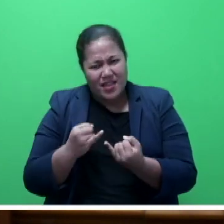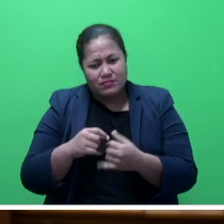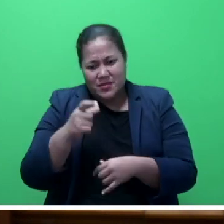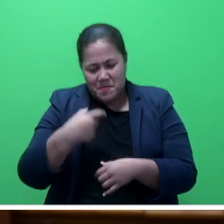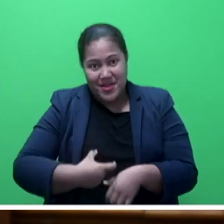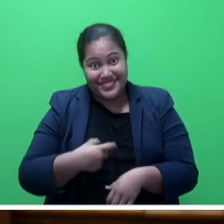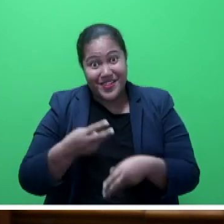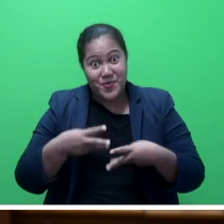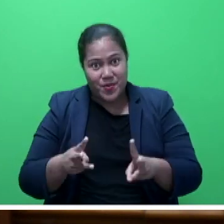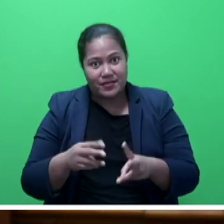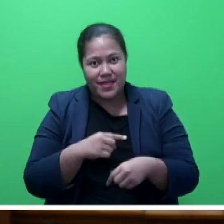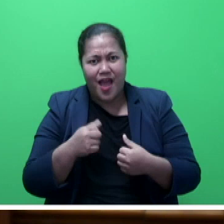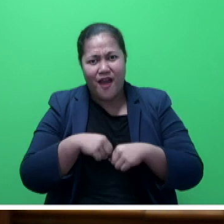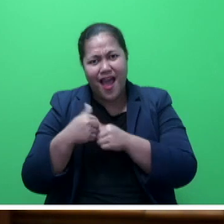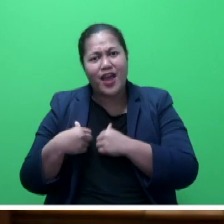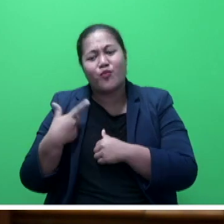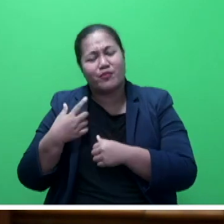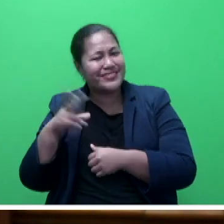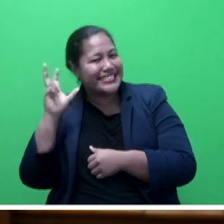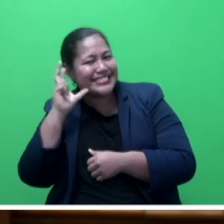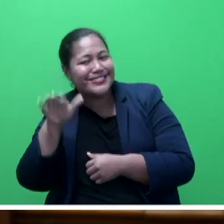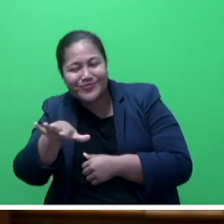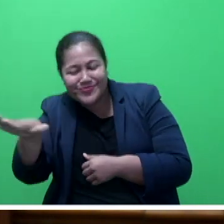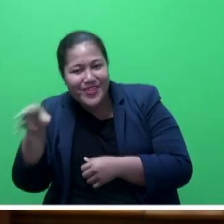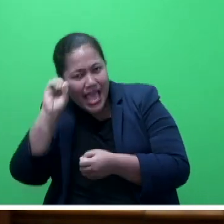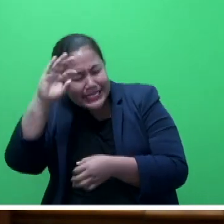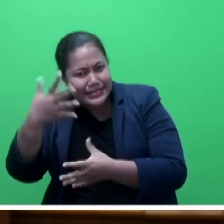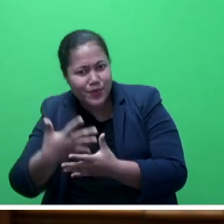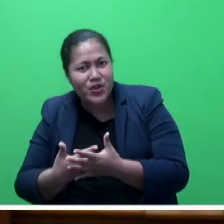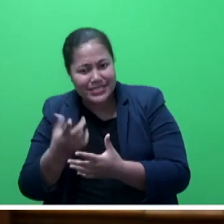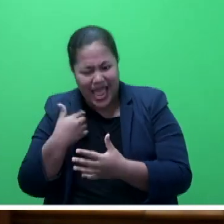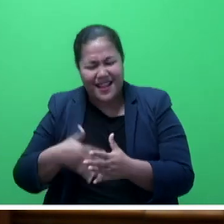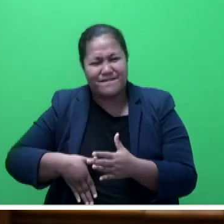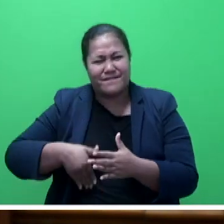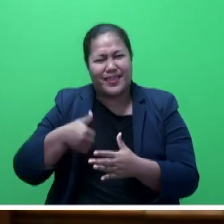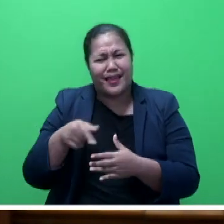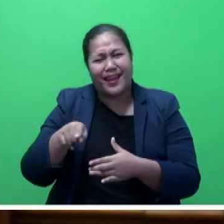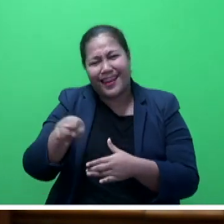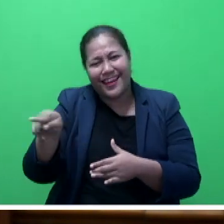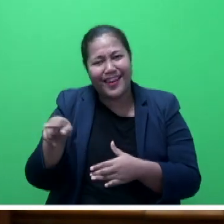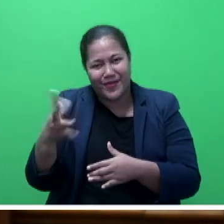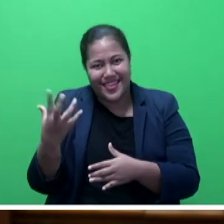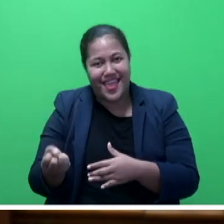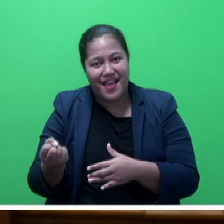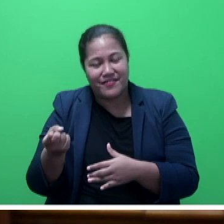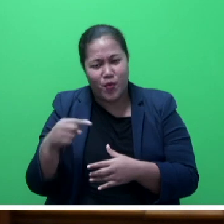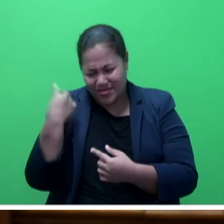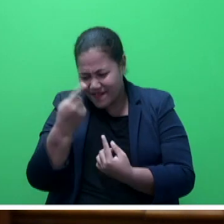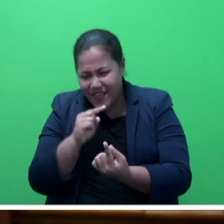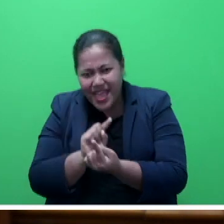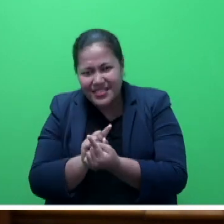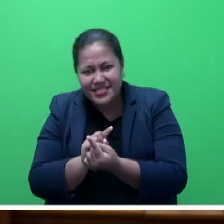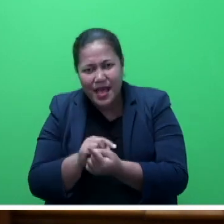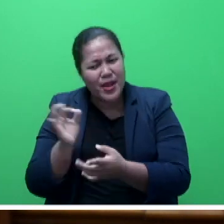on our people, because I've listened to the experiences and felt the determination not to be forgotten, not to be overlooked